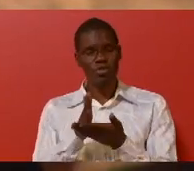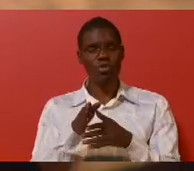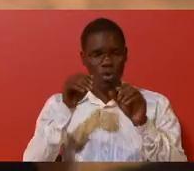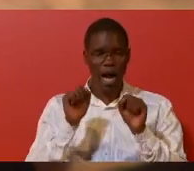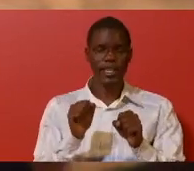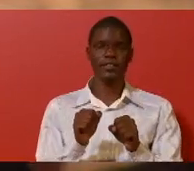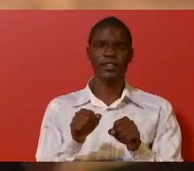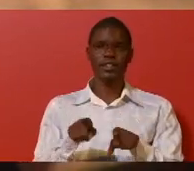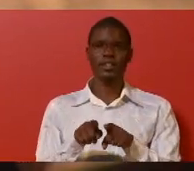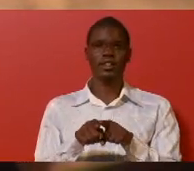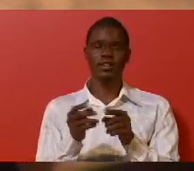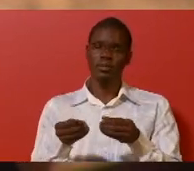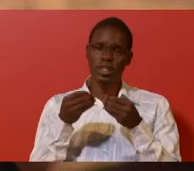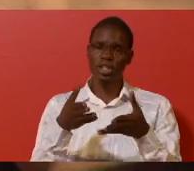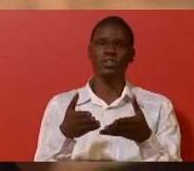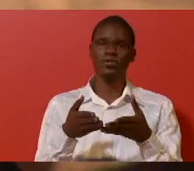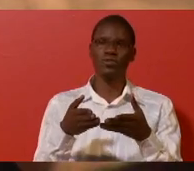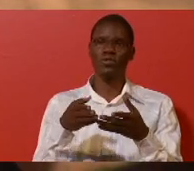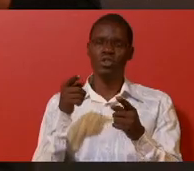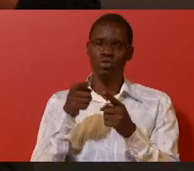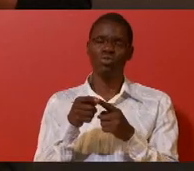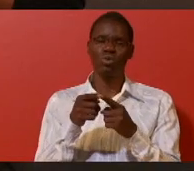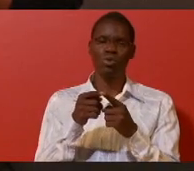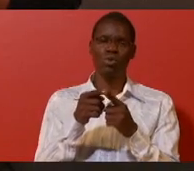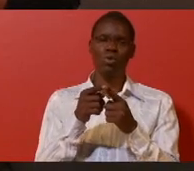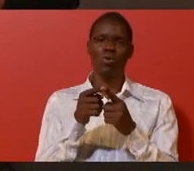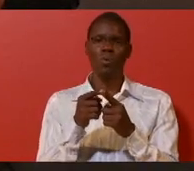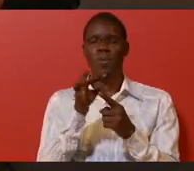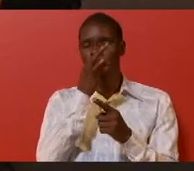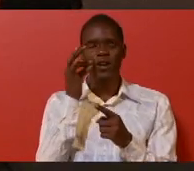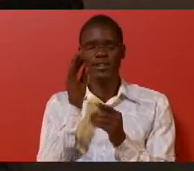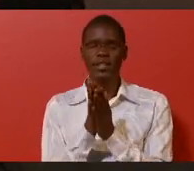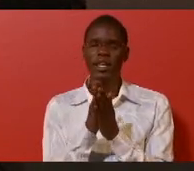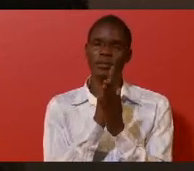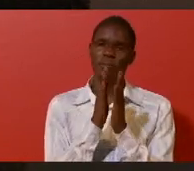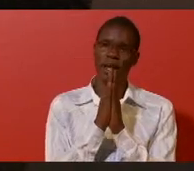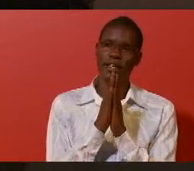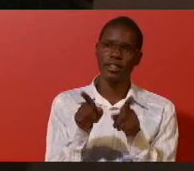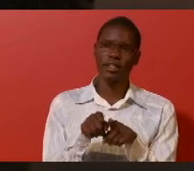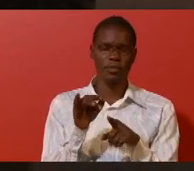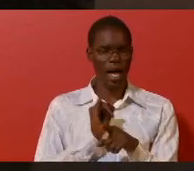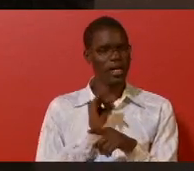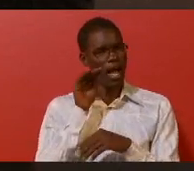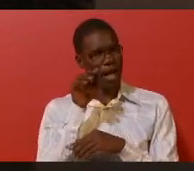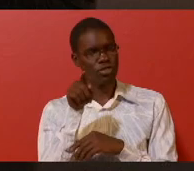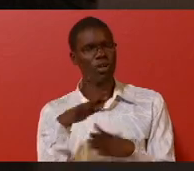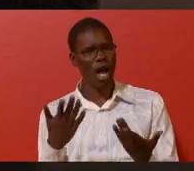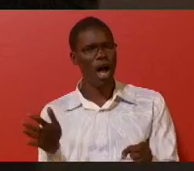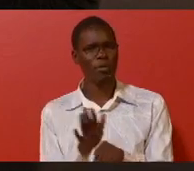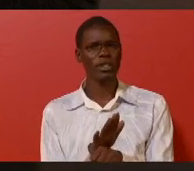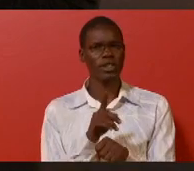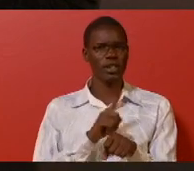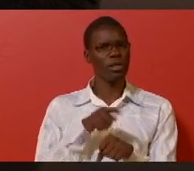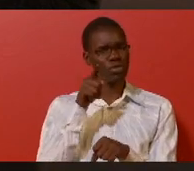mutual consent to dedicate yourself to fasting and prayer. If I were not so forward, I would ask you, how many times do